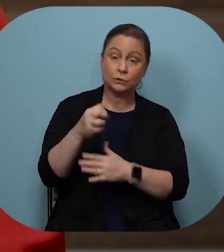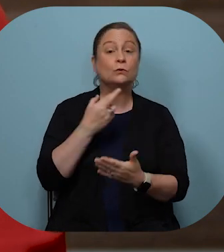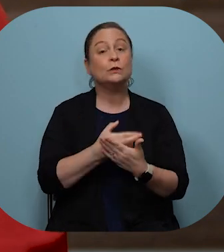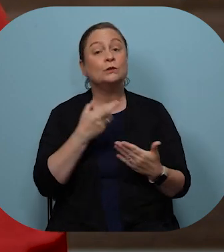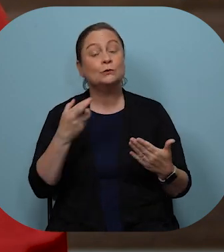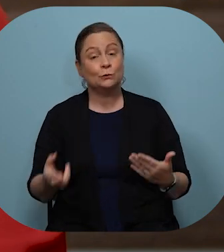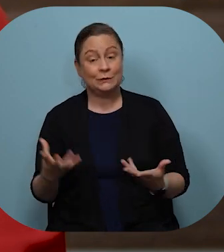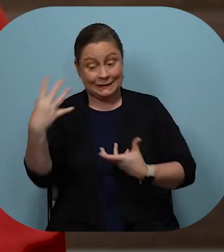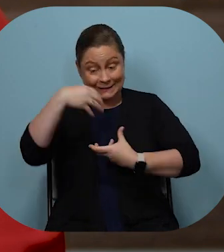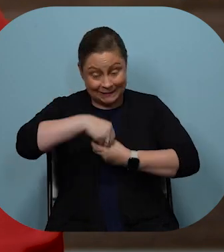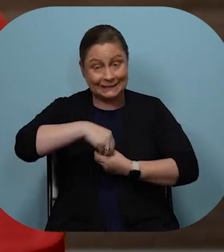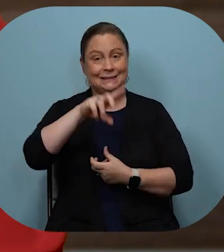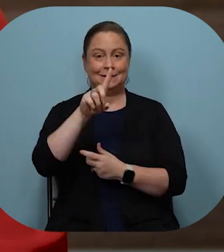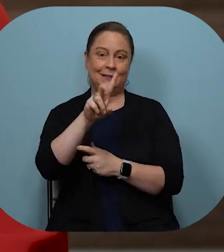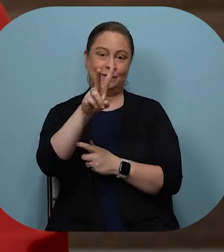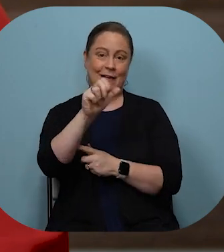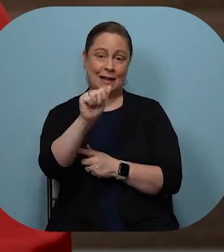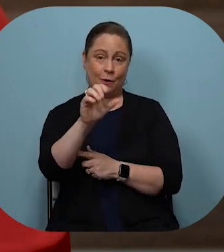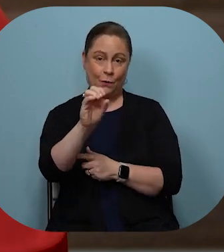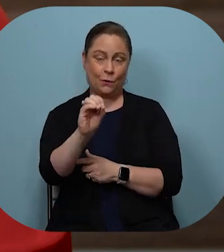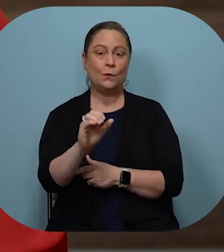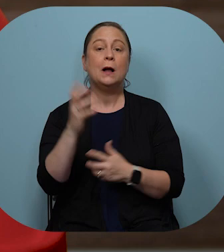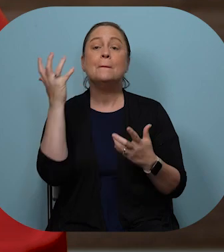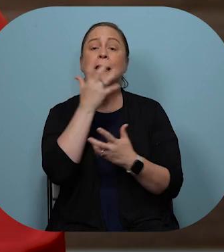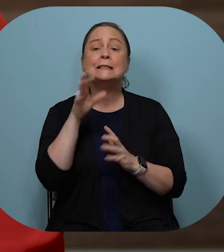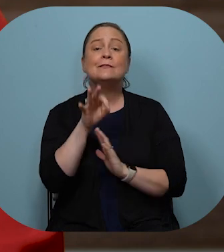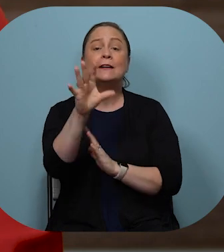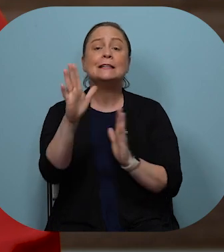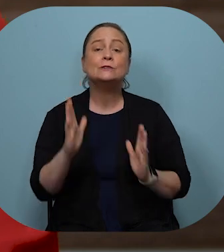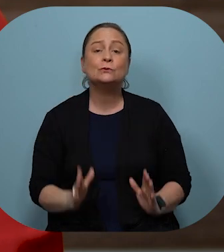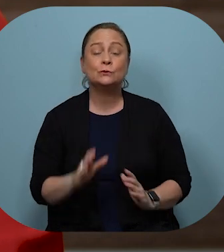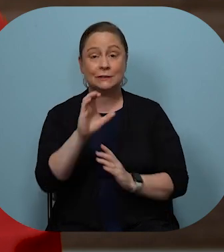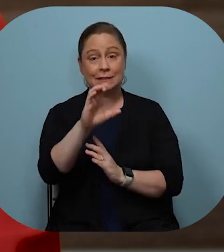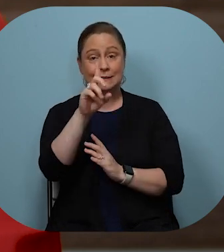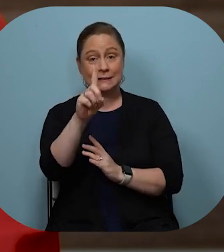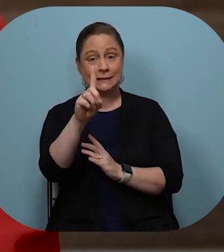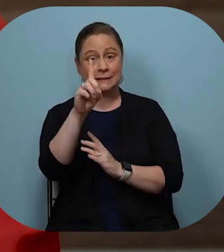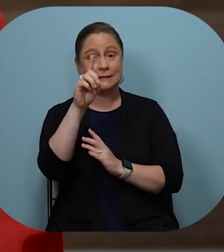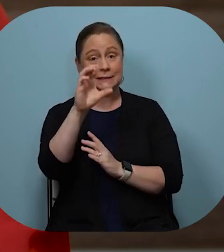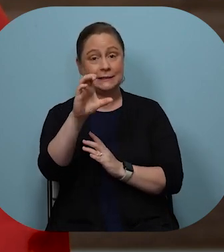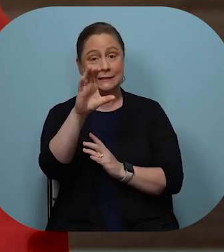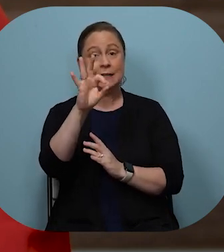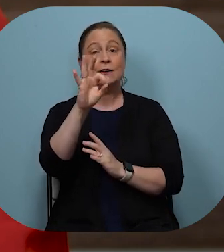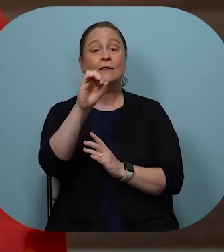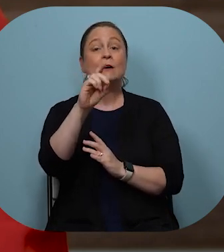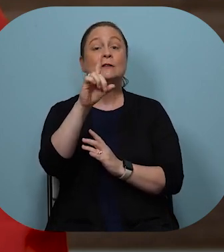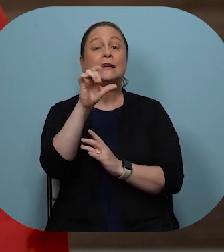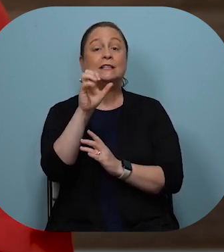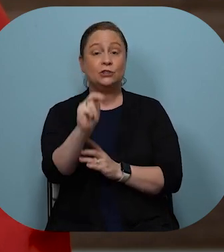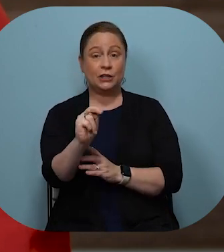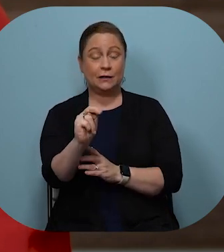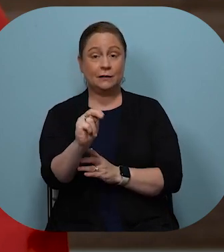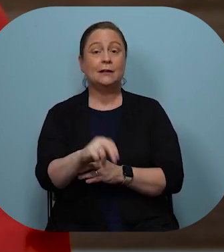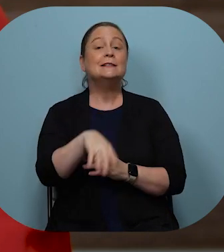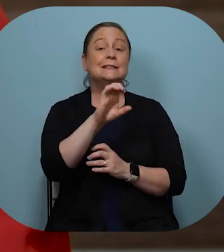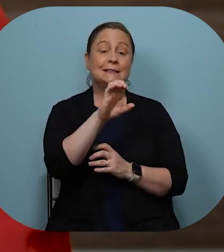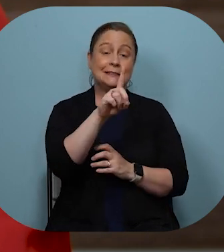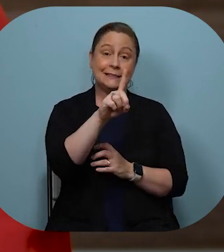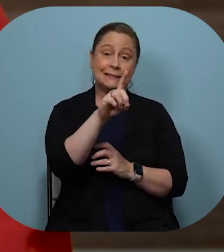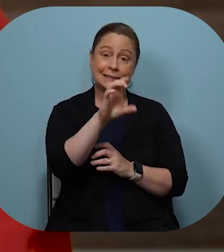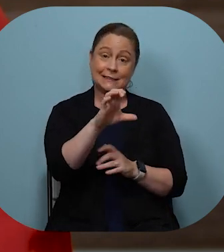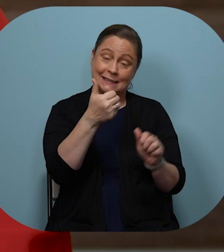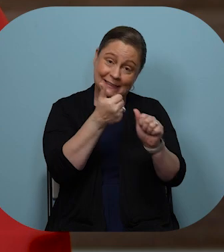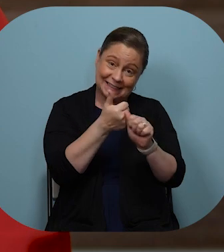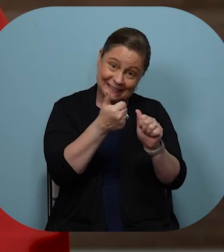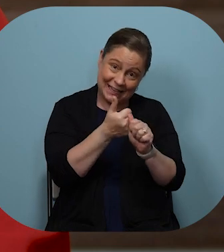resources within DVAO. Our amazing funders, the CDC Foundation and the CDC at the U.S. Department